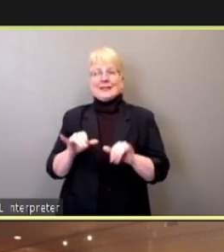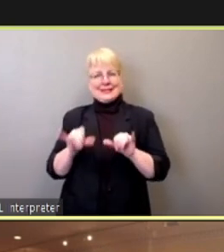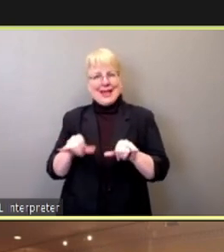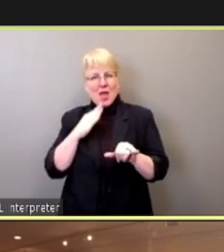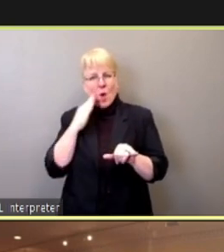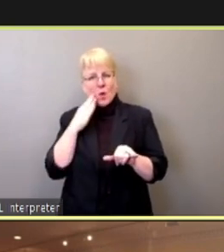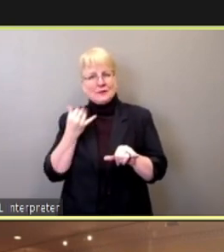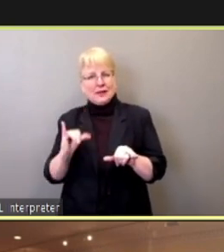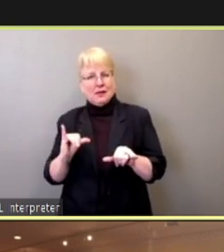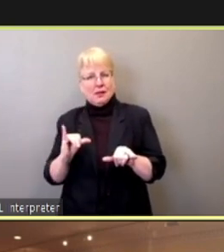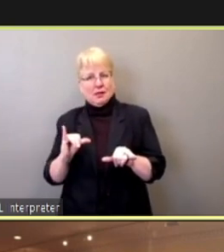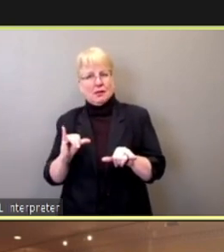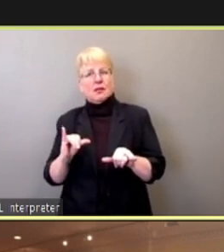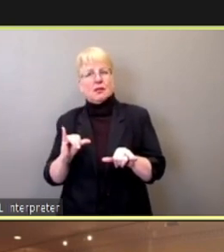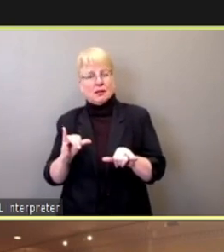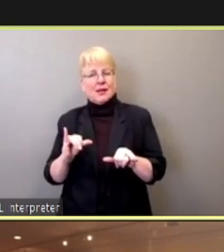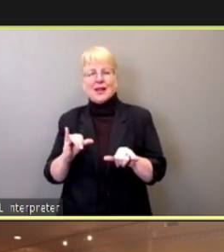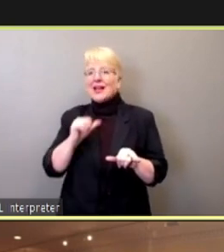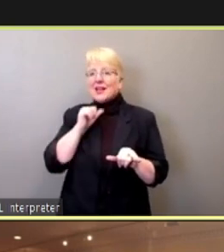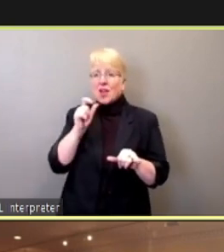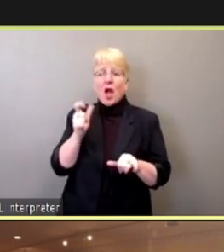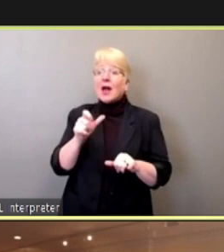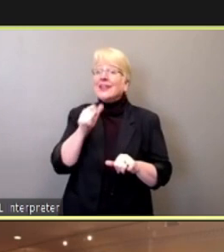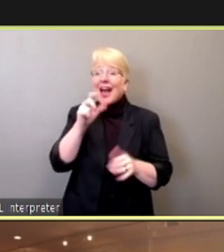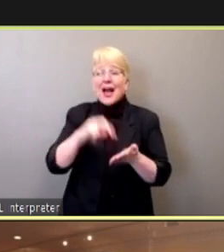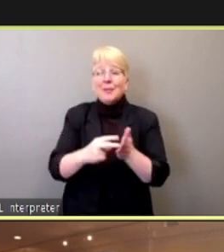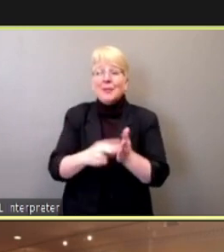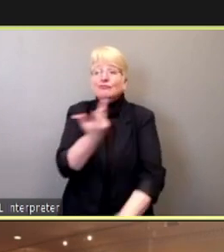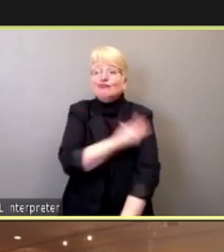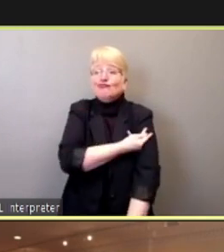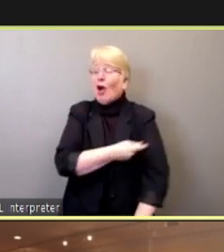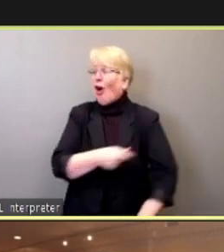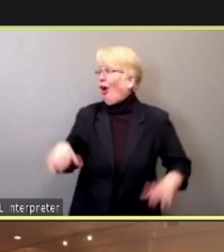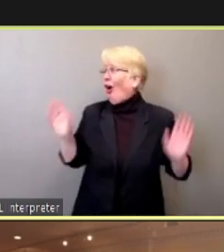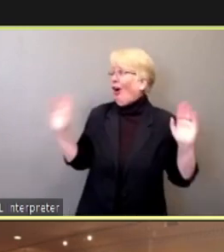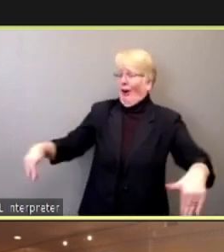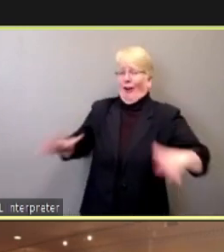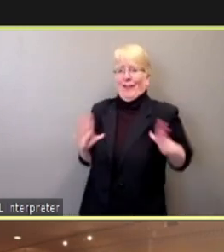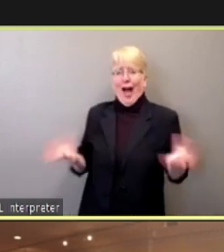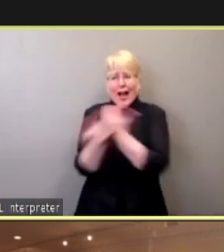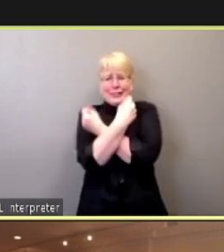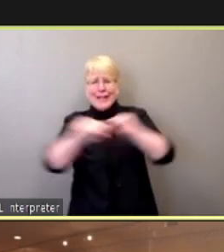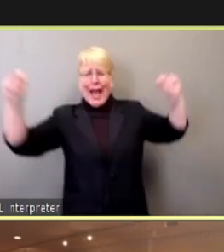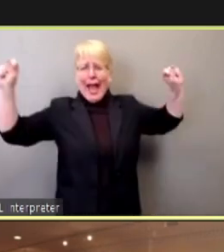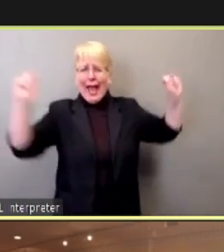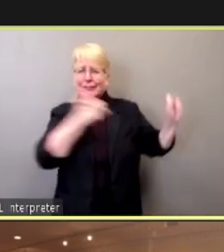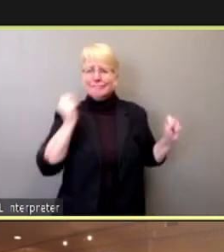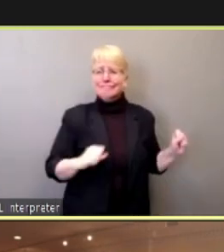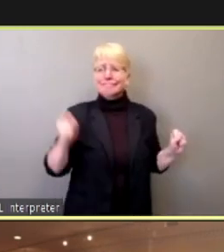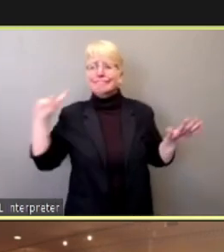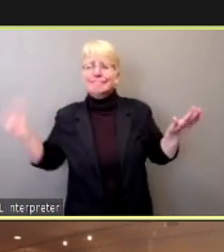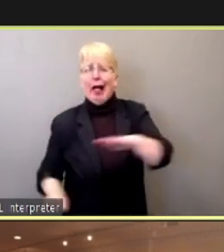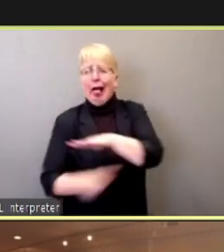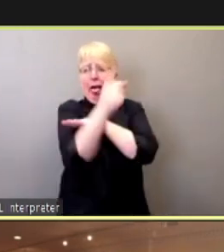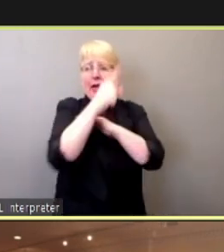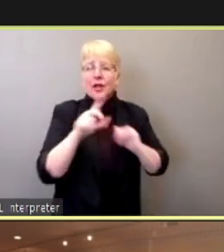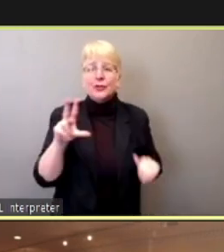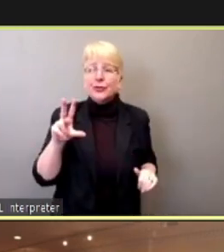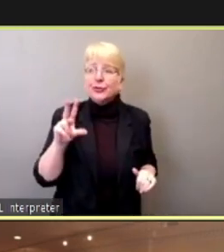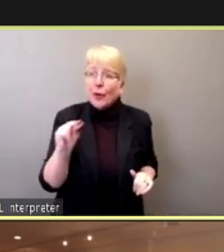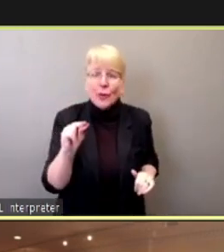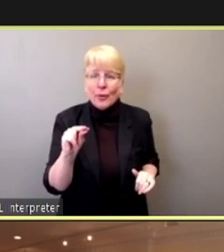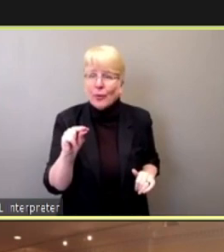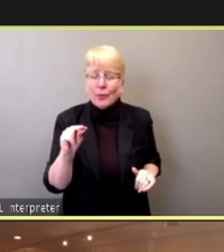home. Don't take any chances for another 3 weeks. Even if you're in a yellow county and want to go out to dinner, there